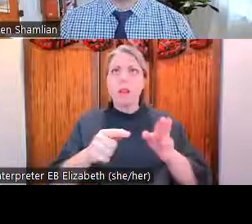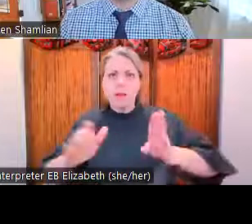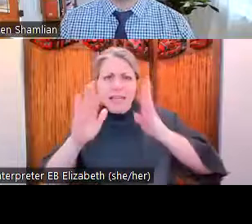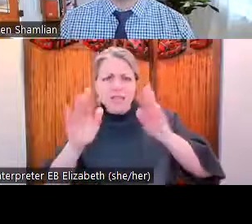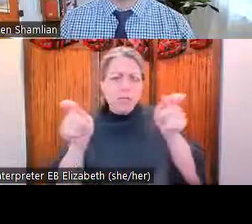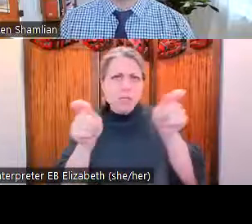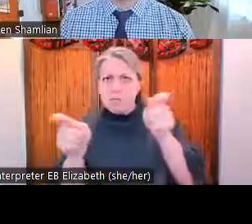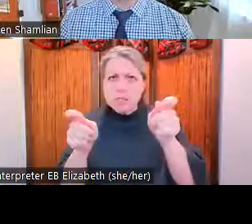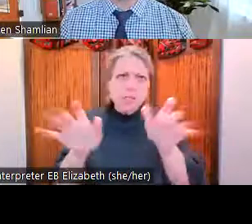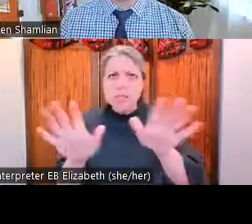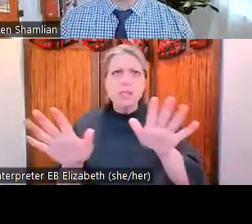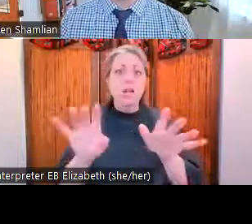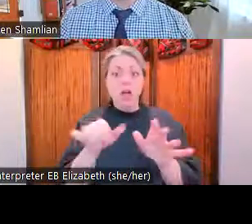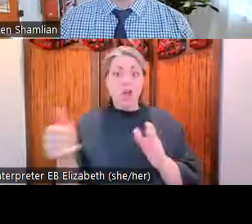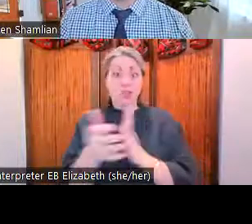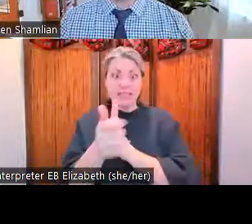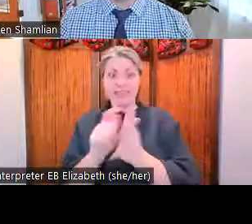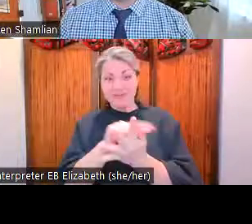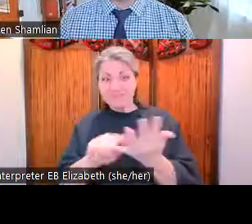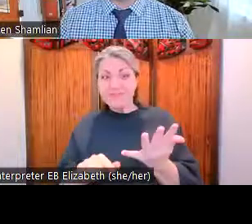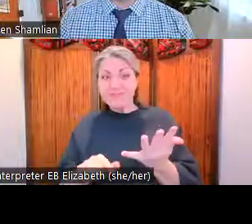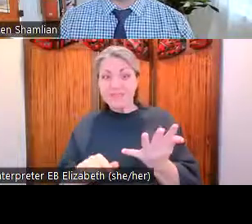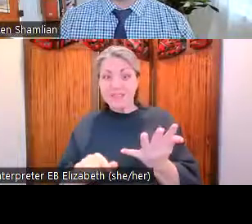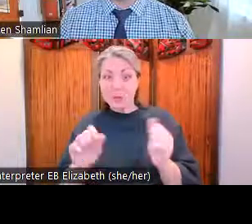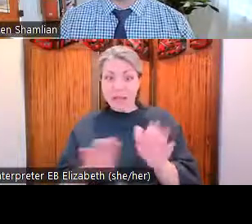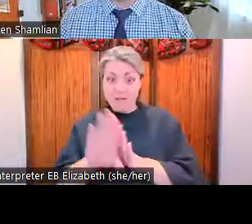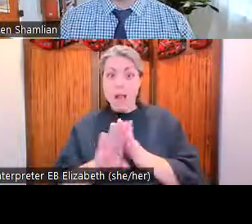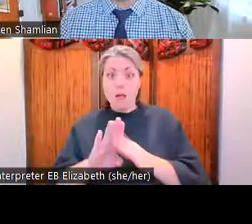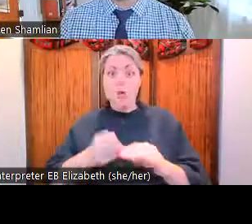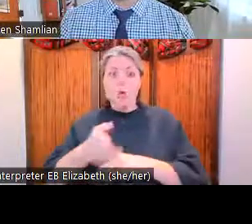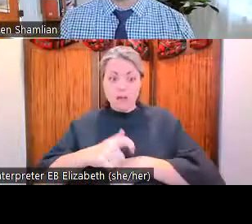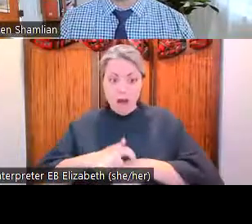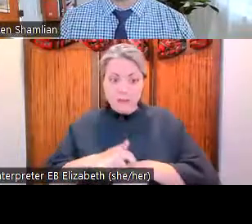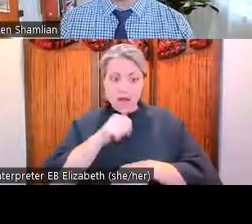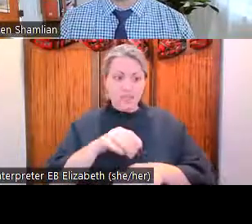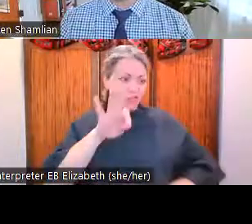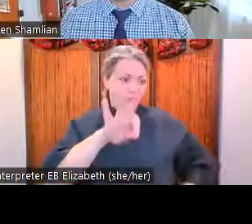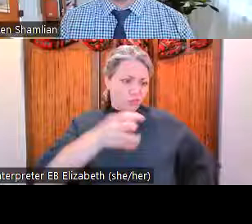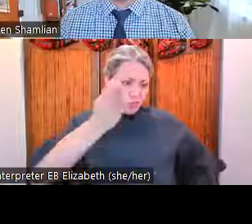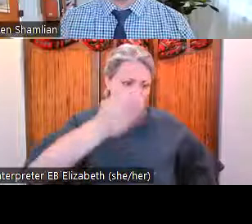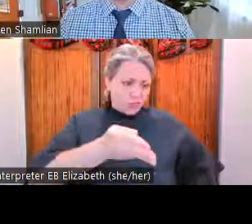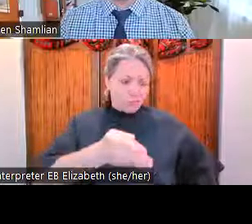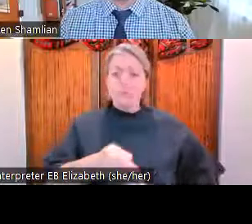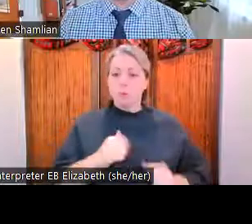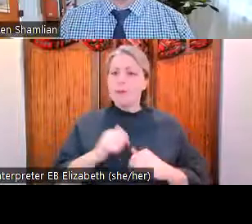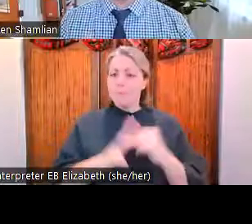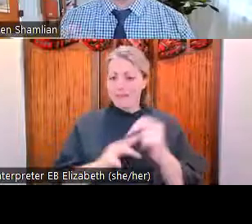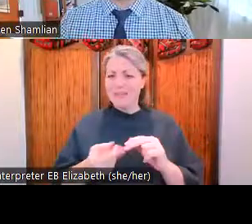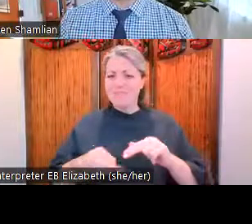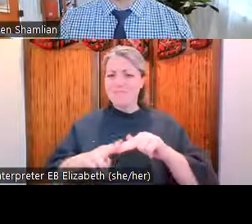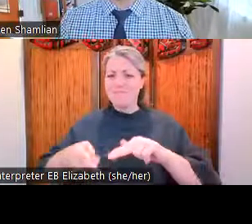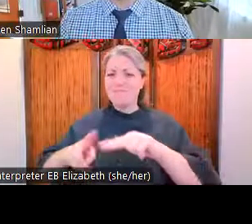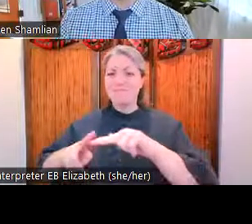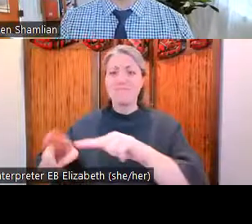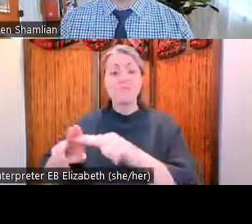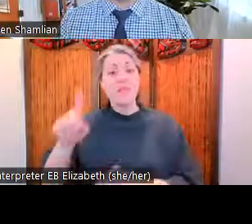other executive function skills, so that we can definitely start building it. Think of it as flexing a